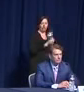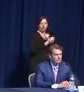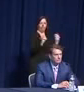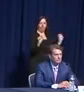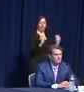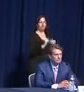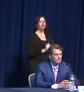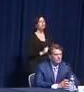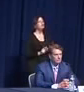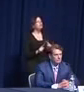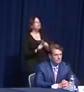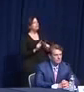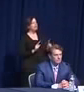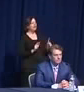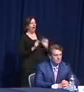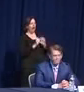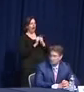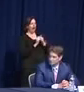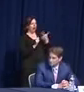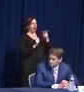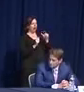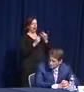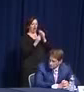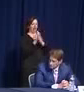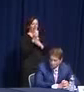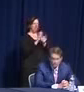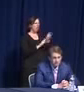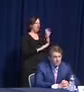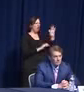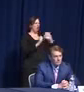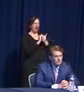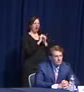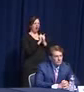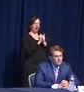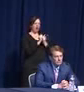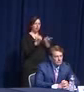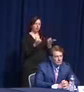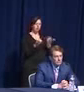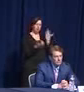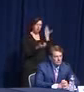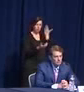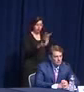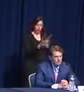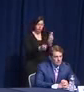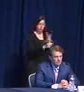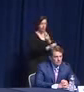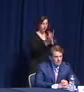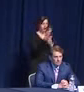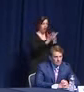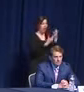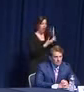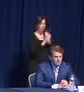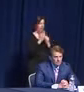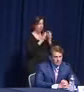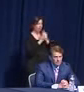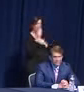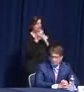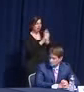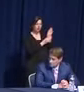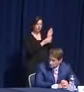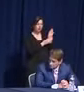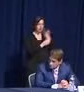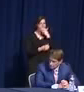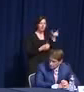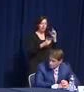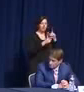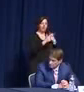What should you do? How should you take the glove off? Is there any benefit to wearing a glove versus your own hands and then just washing your hands? I